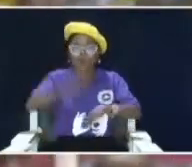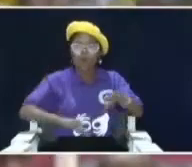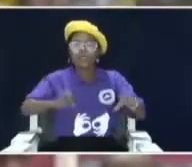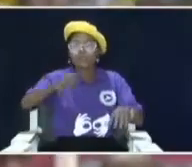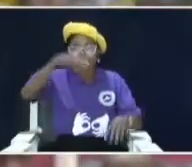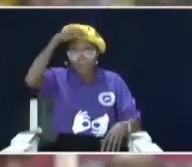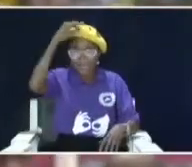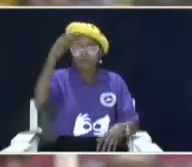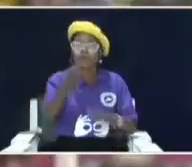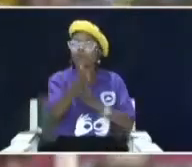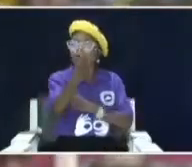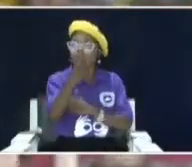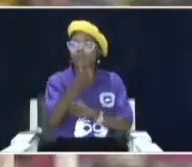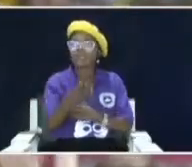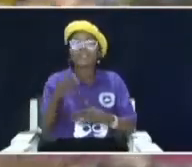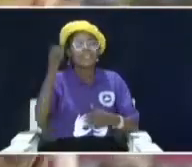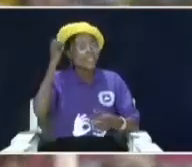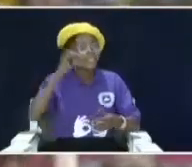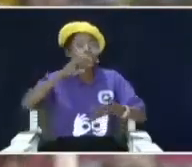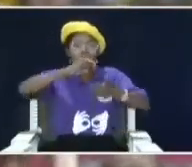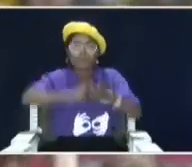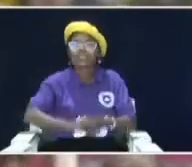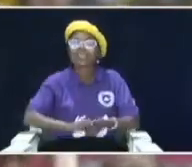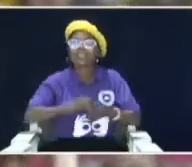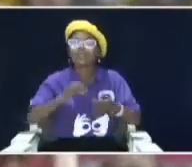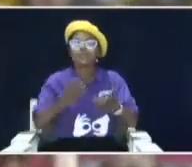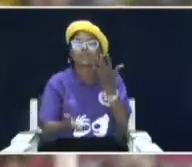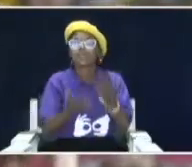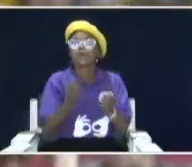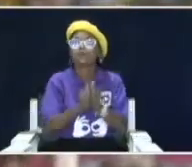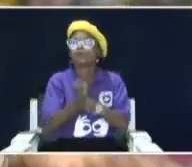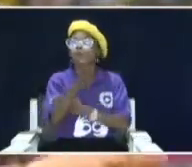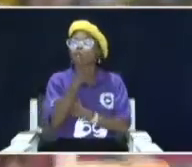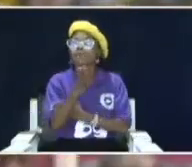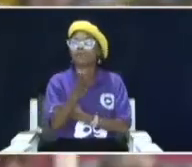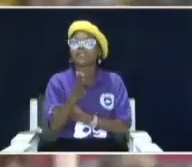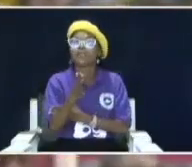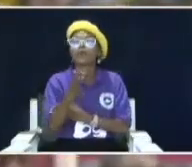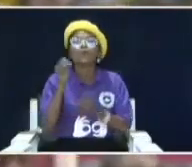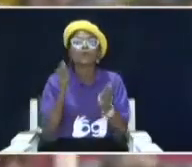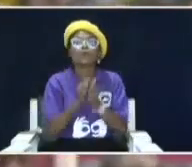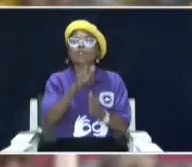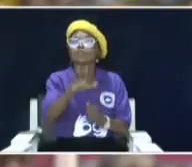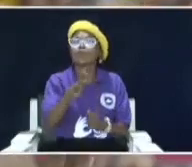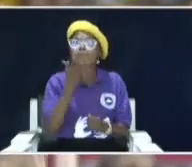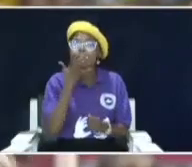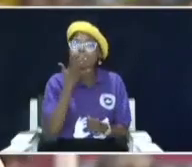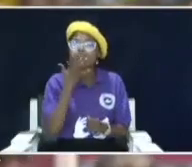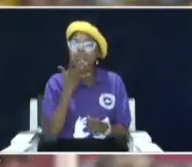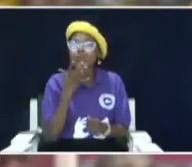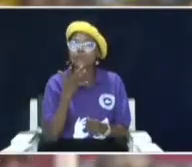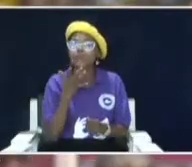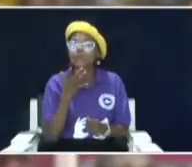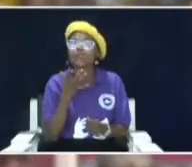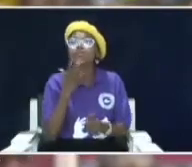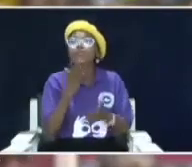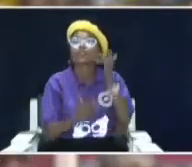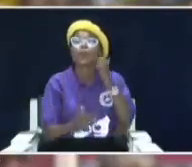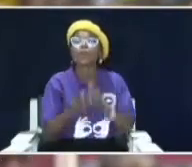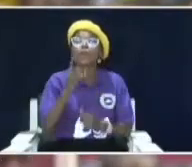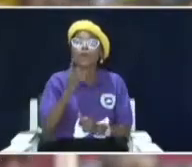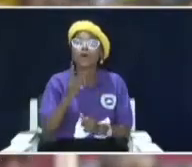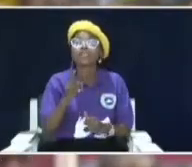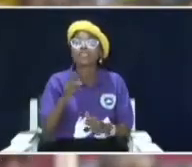fire. And you can mention man of God with your mouth. Somebody in partnership